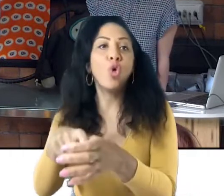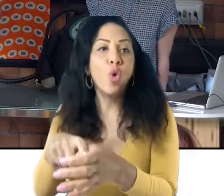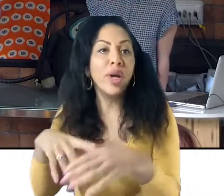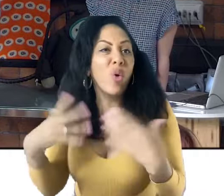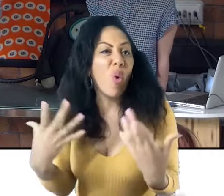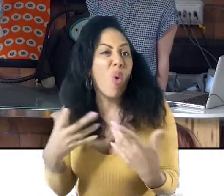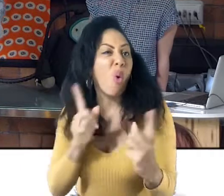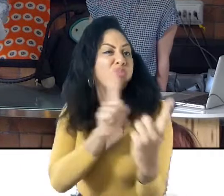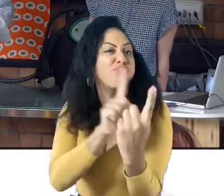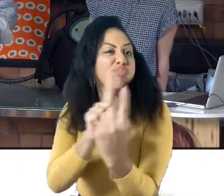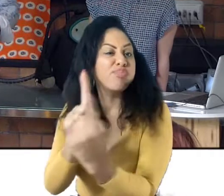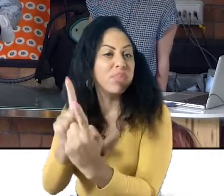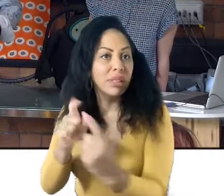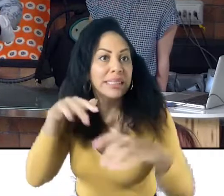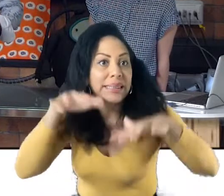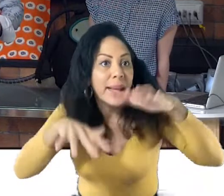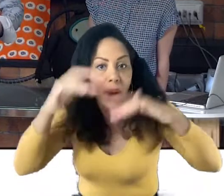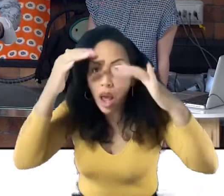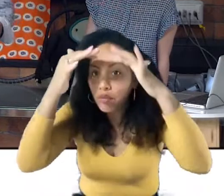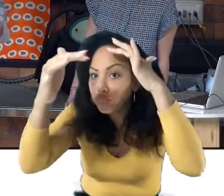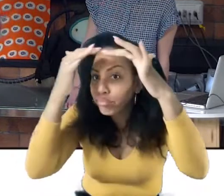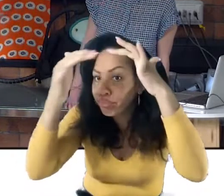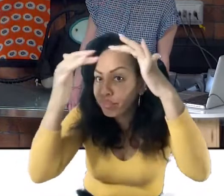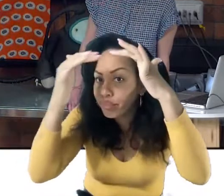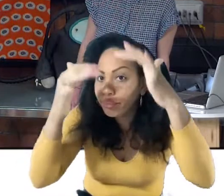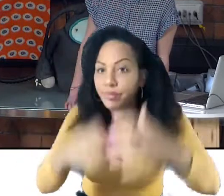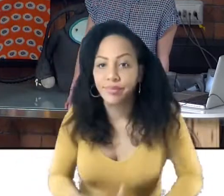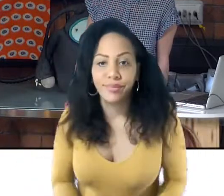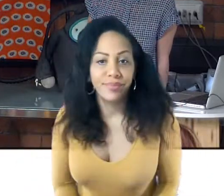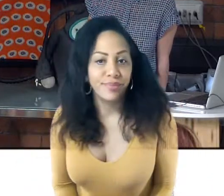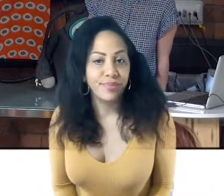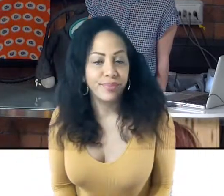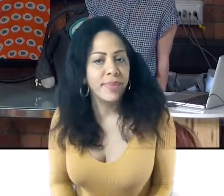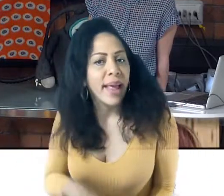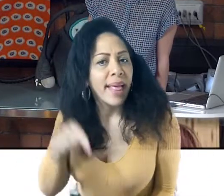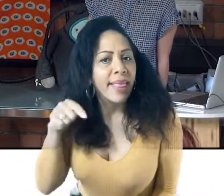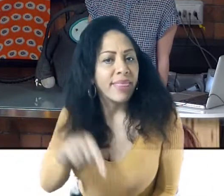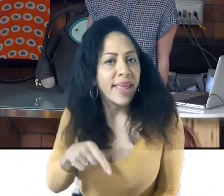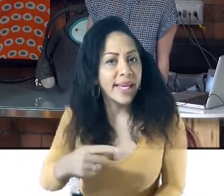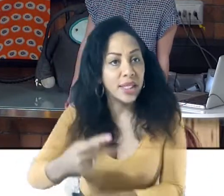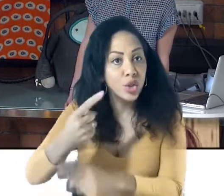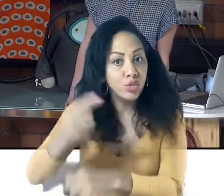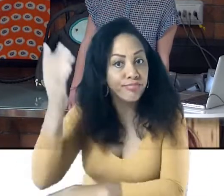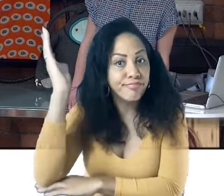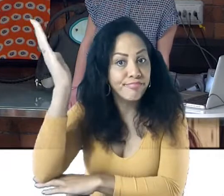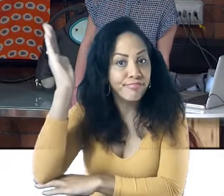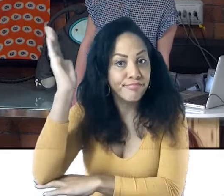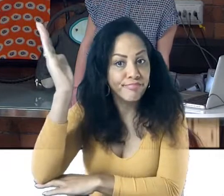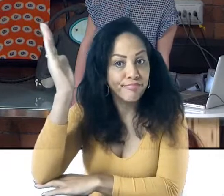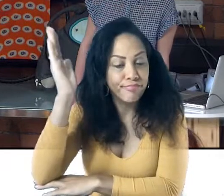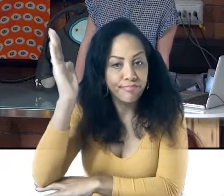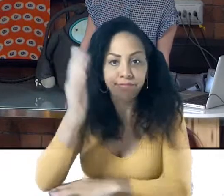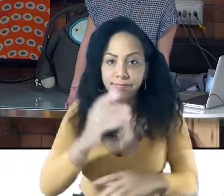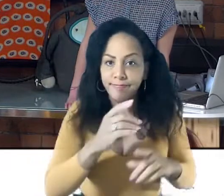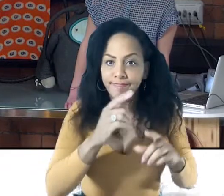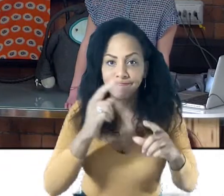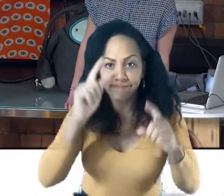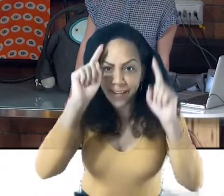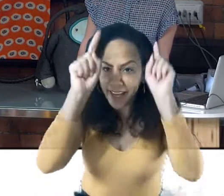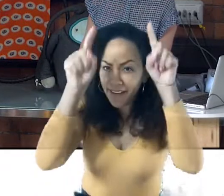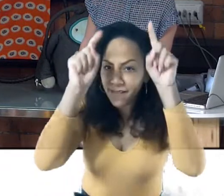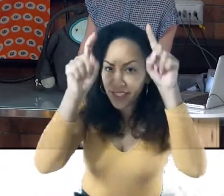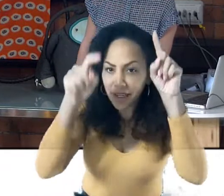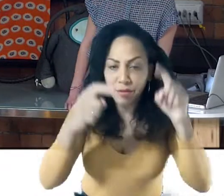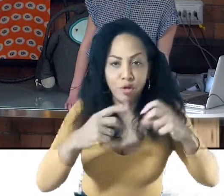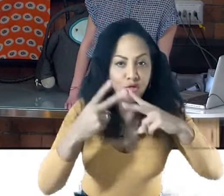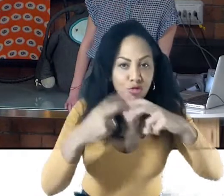and meet like-minded people. These talks, of which this is one of the series, cover everything from innovative research in fields of creativity